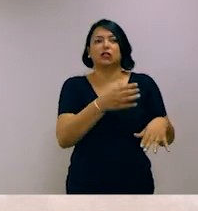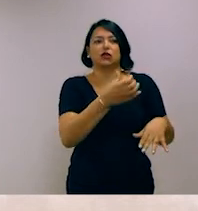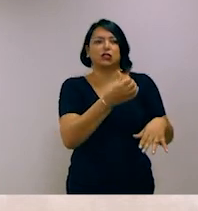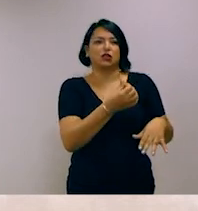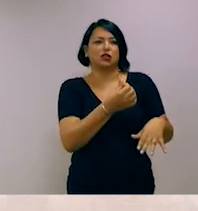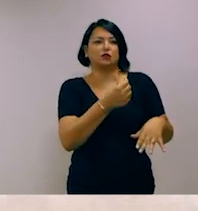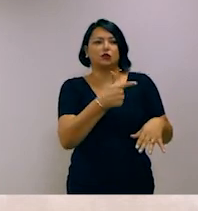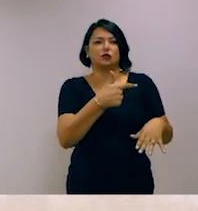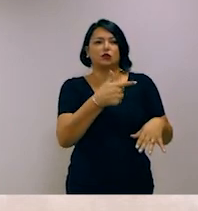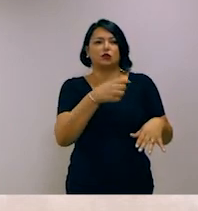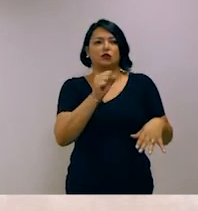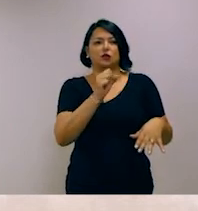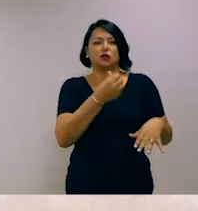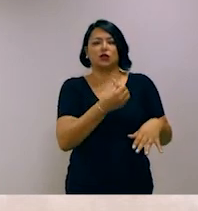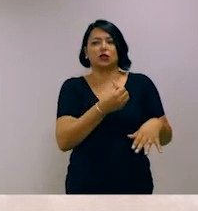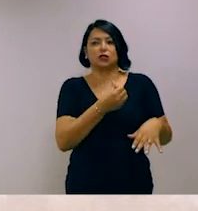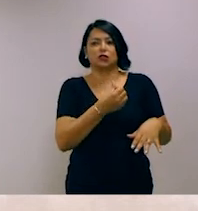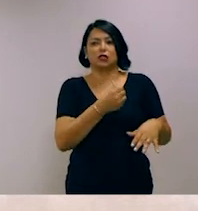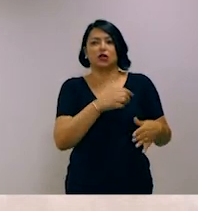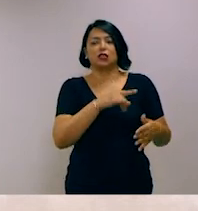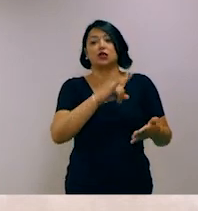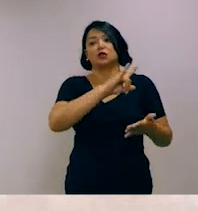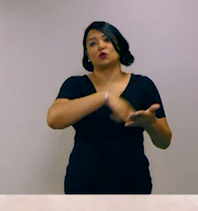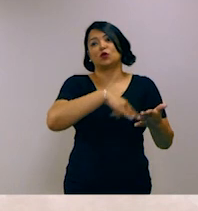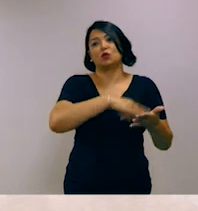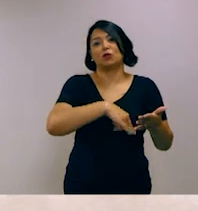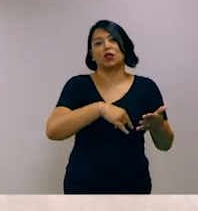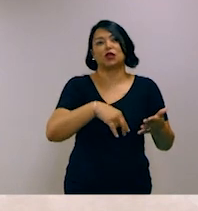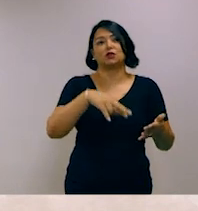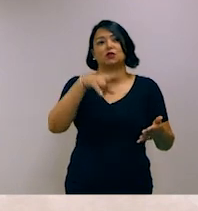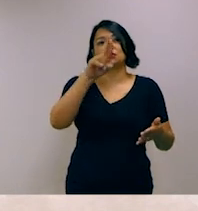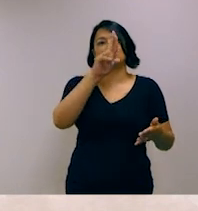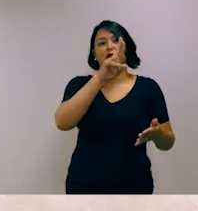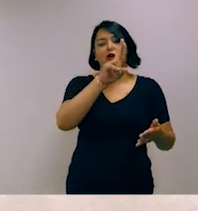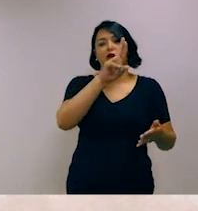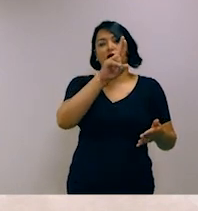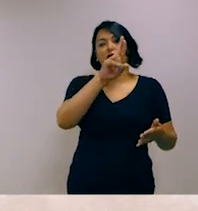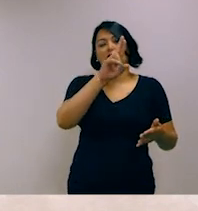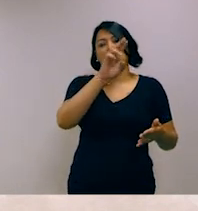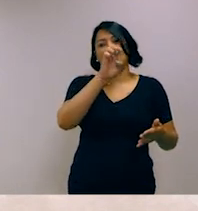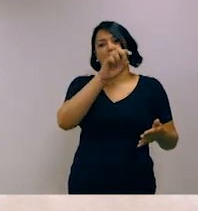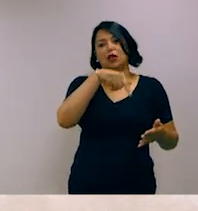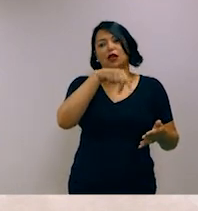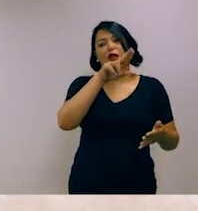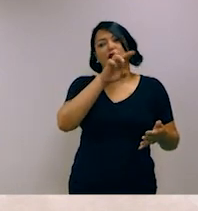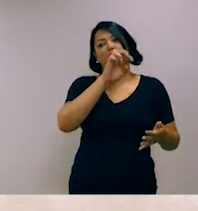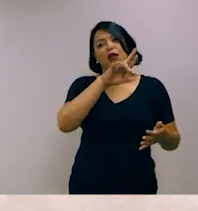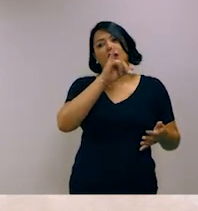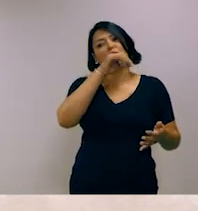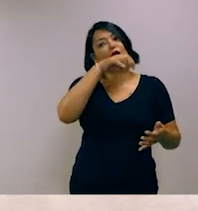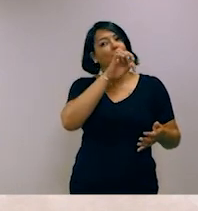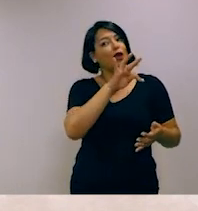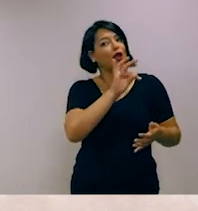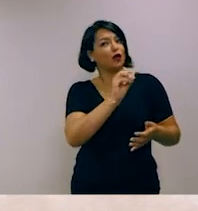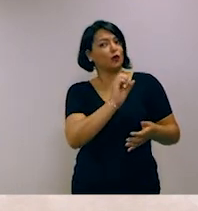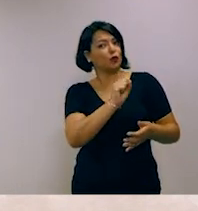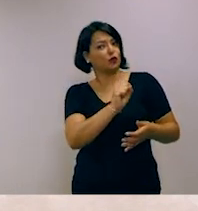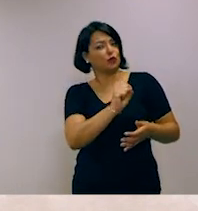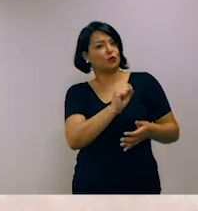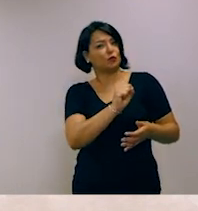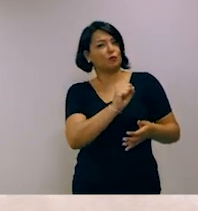6,000 petitions, mainly with the texts of these petitions. And so in the